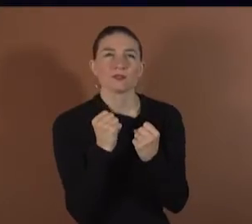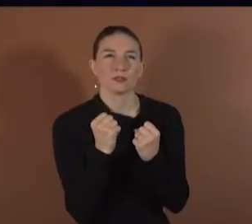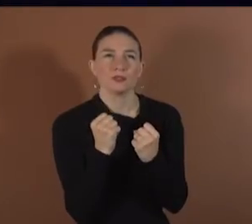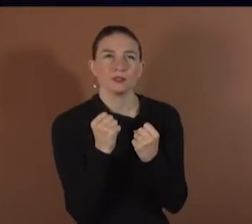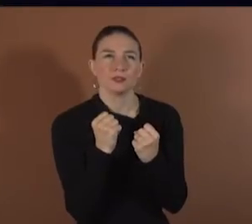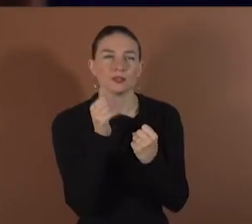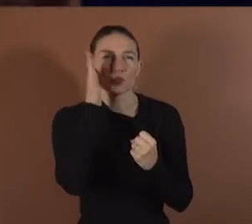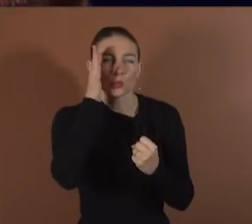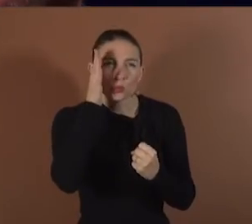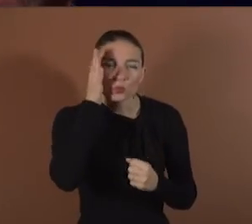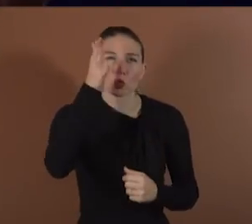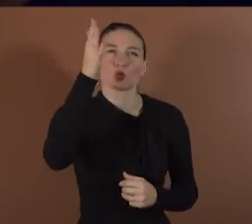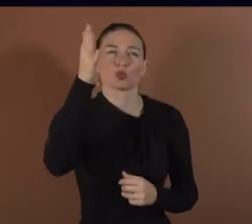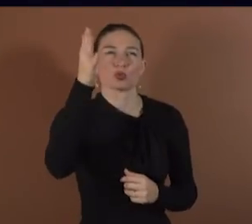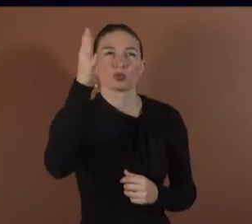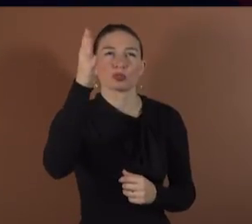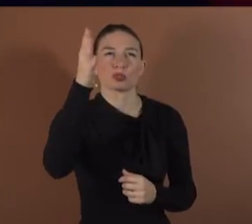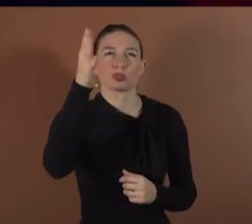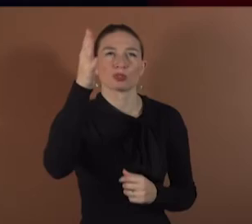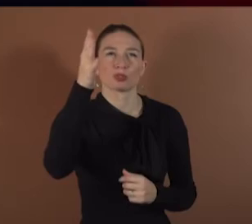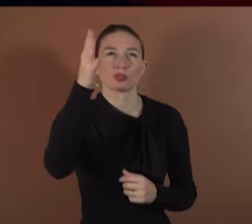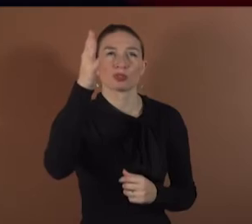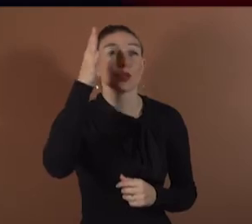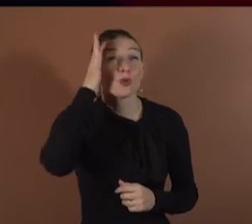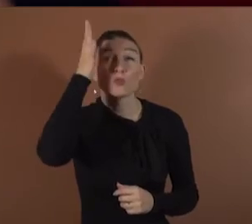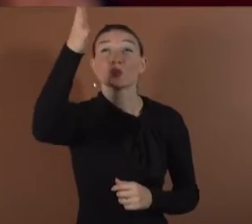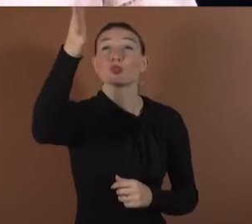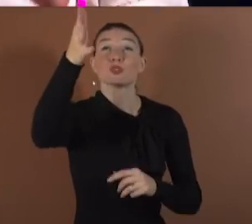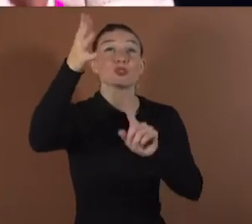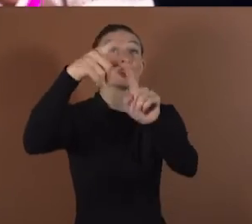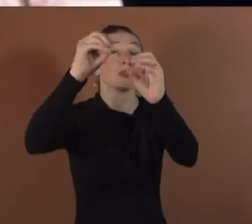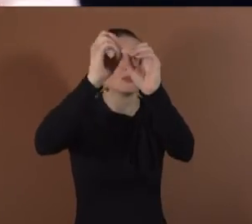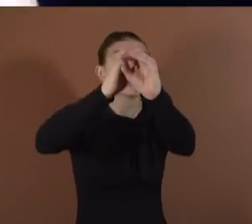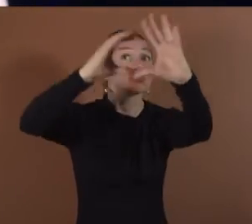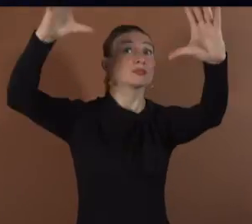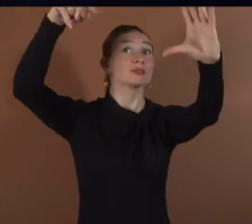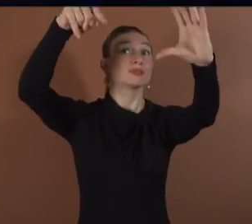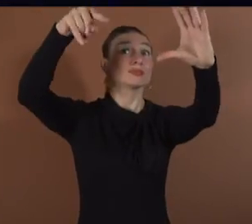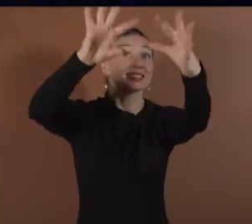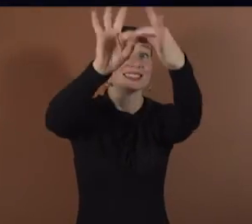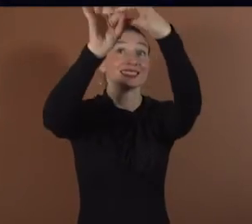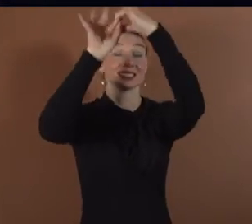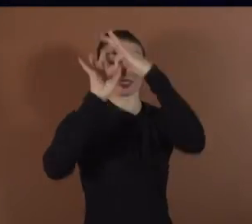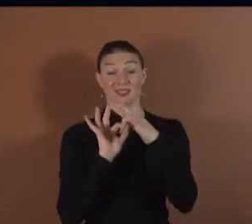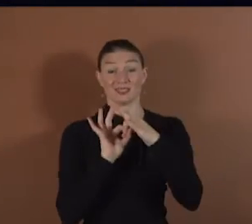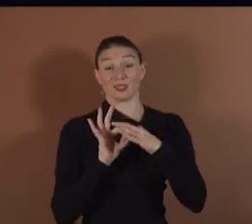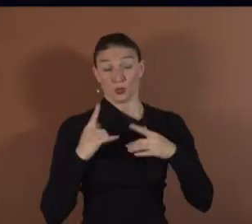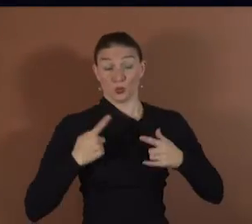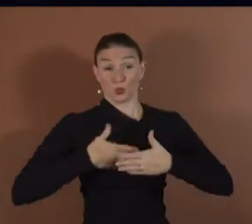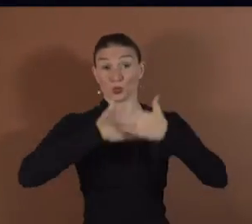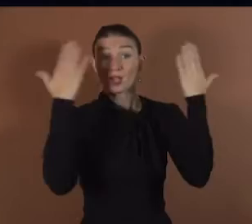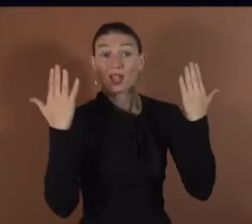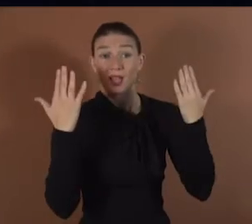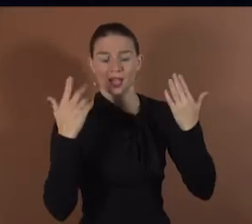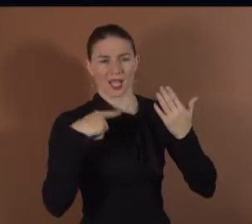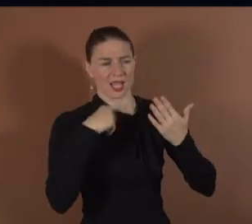depends on the choices that we make today. And the future, my dear brothers and sisters, rests with